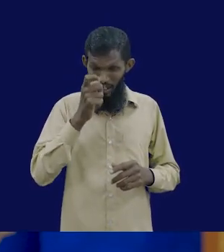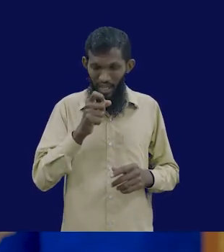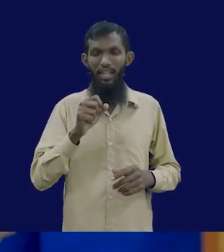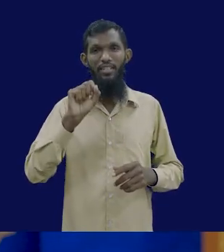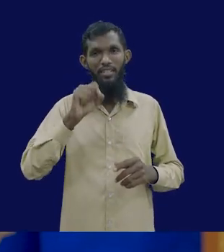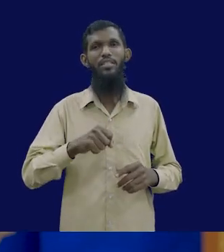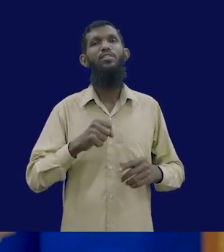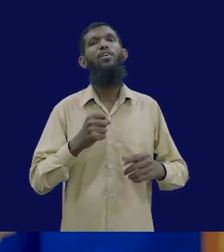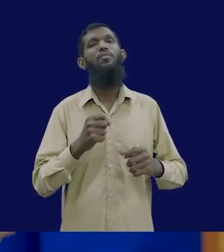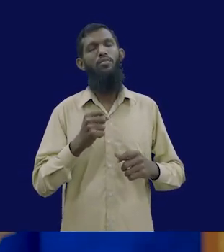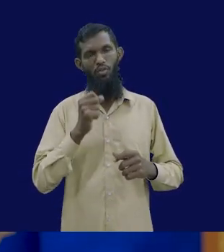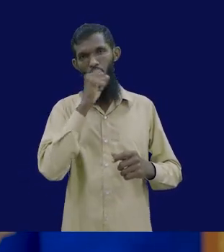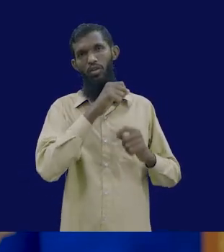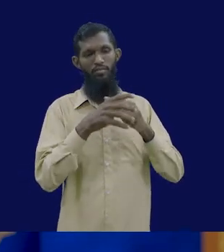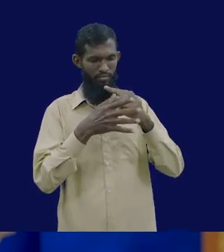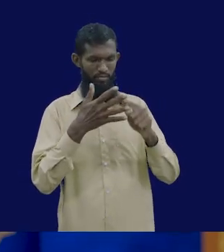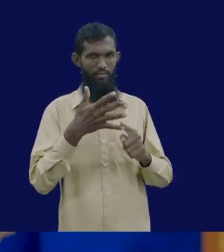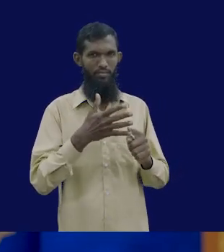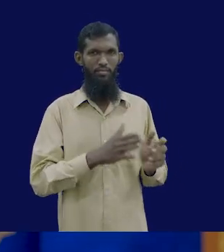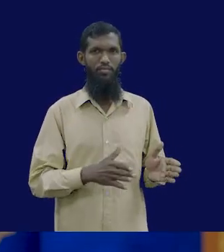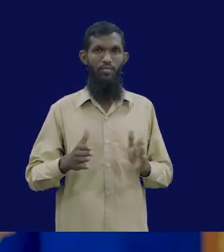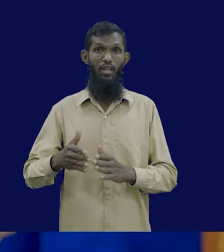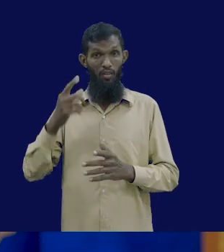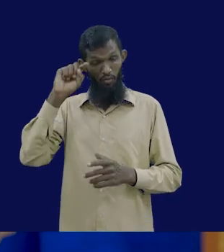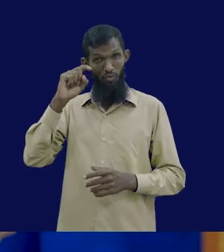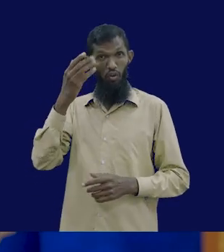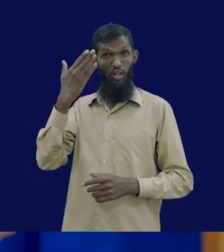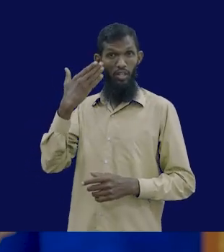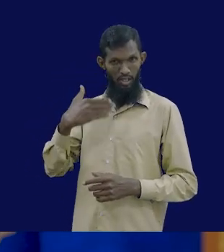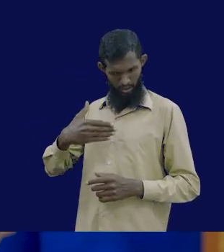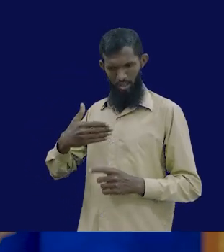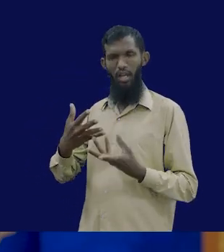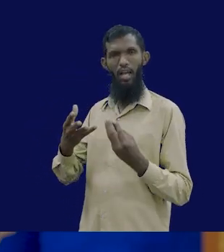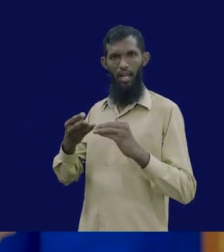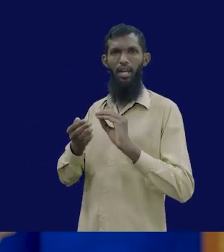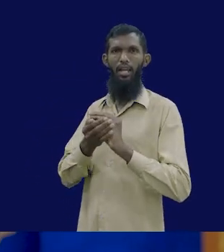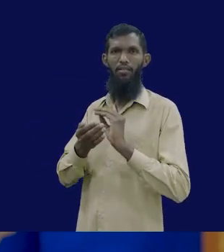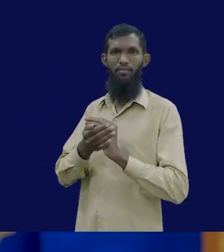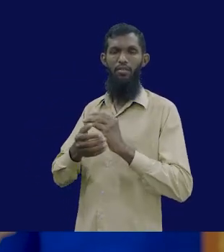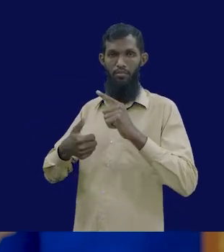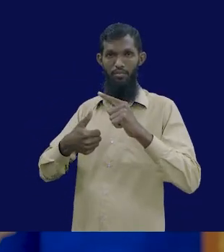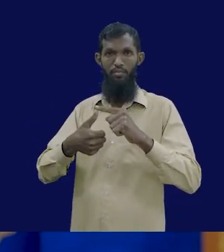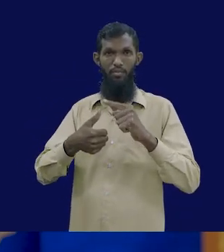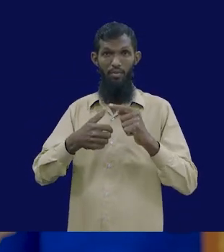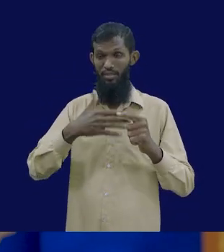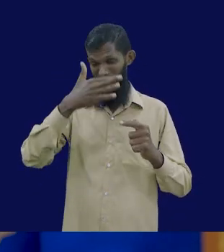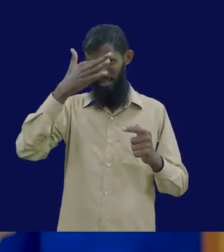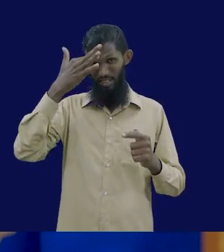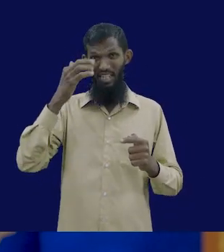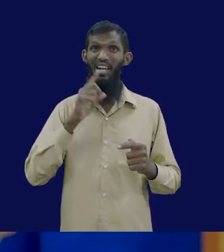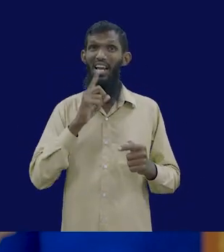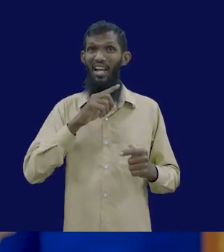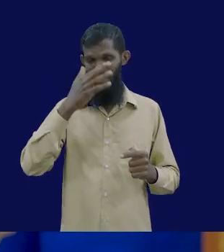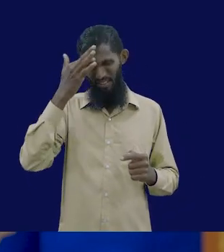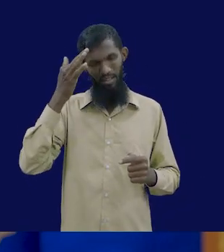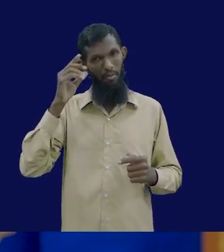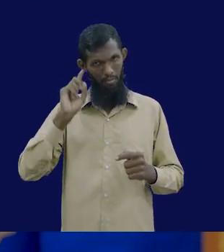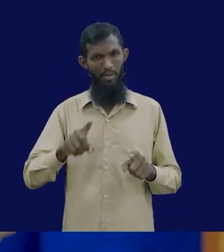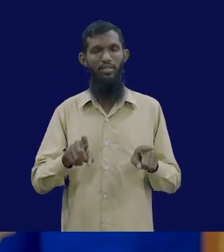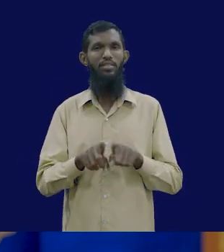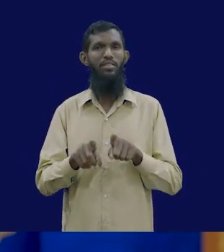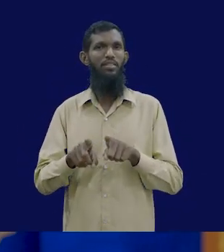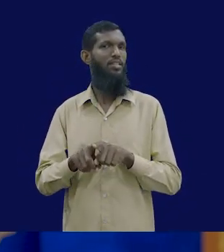to fast. And as for women, they must be pure from the menstruation cycle